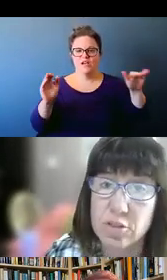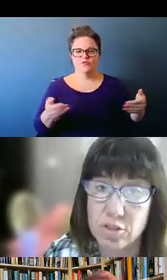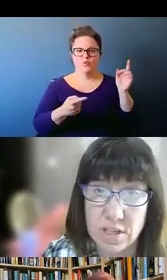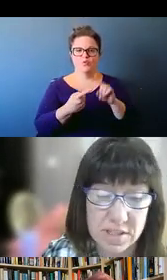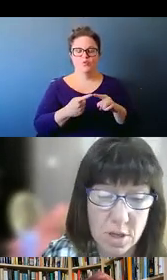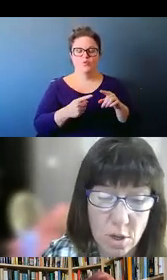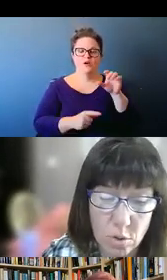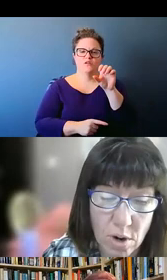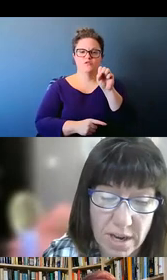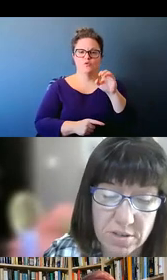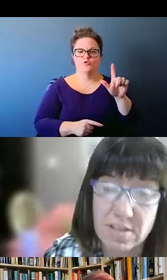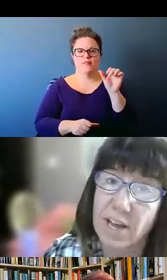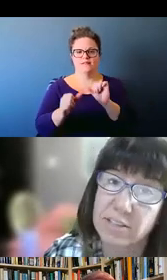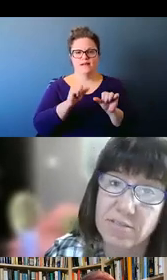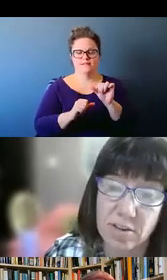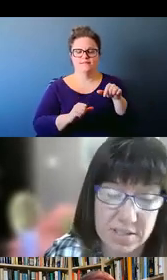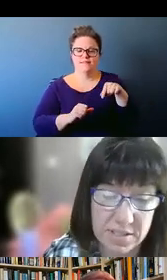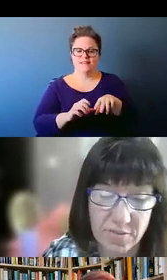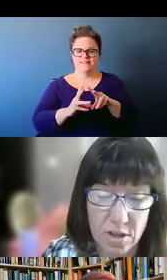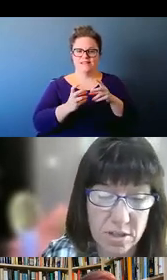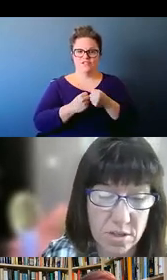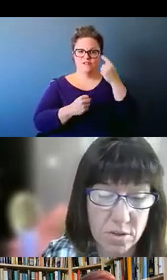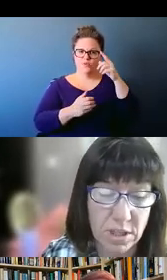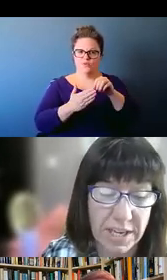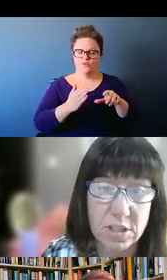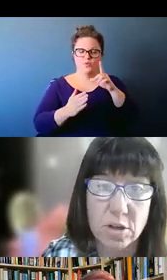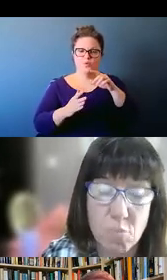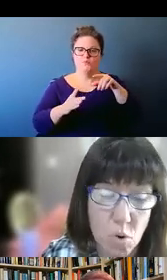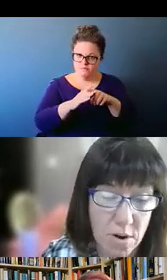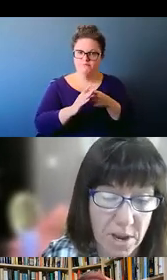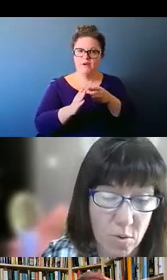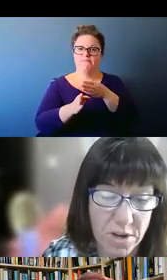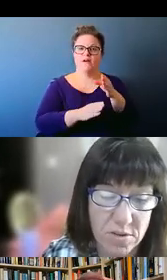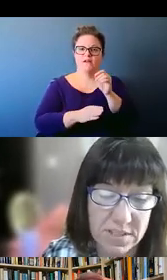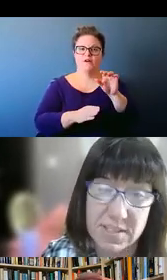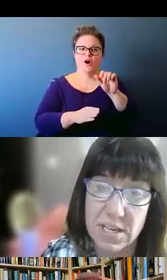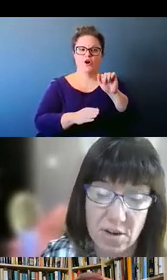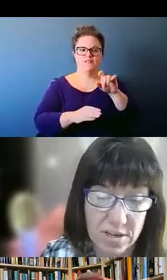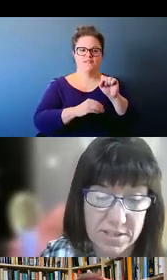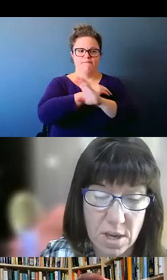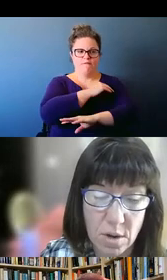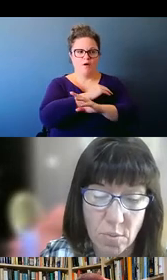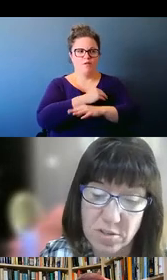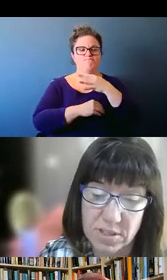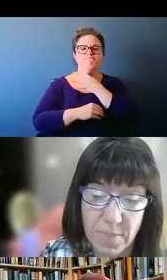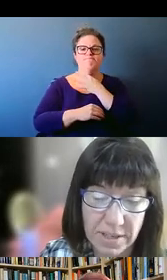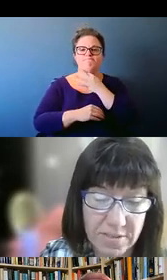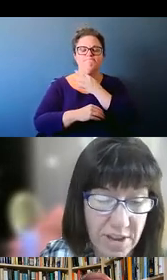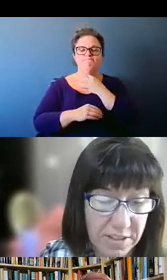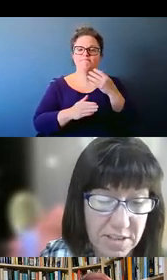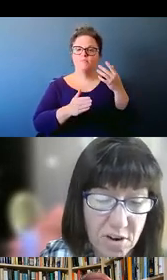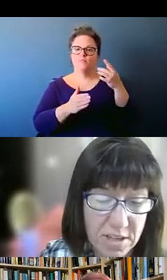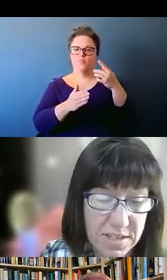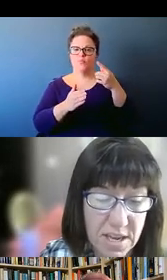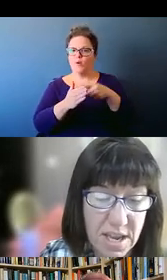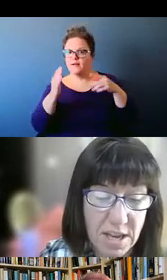is for students who are entering the Faculty of Arts this fall, who'd like to learn more about what you can study in arts, what to expect in the